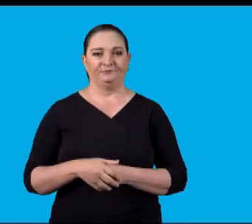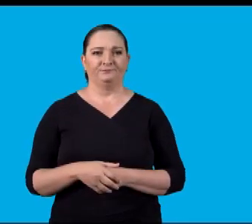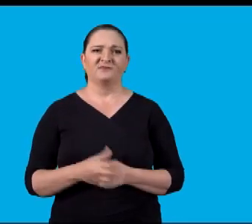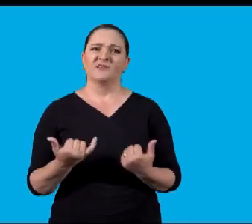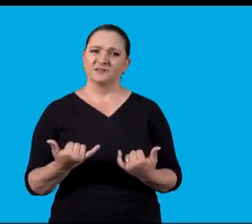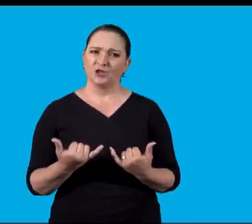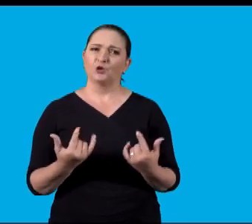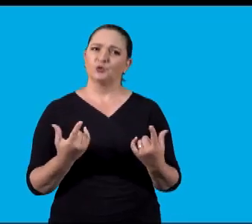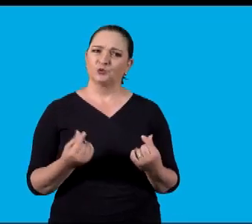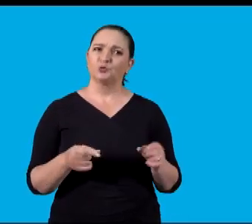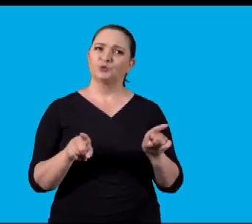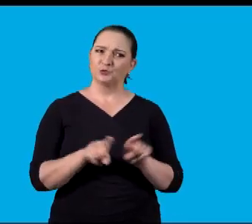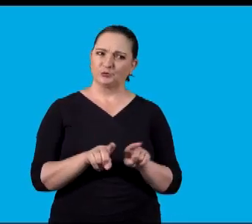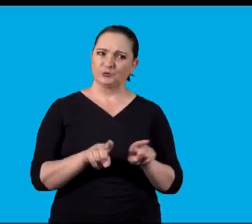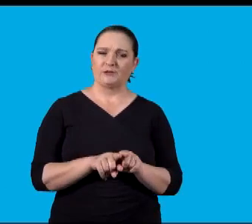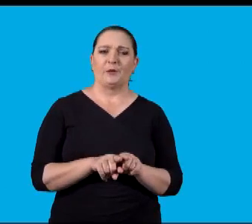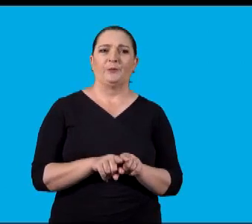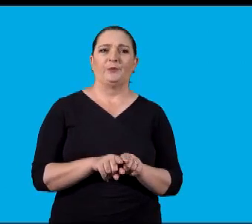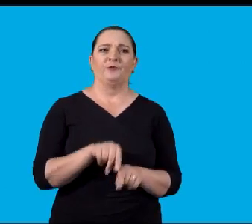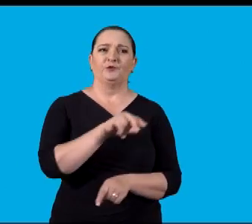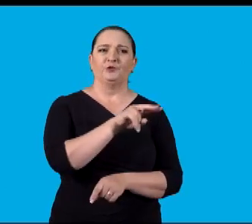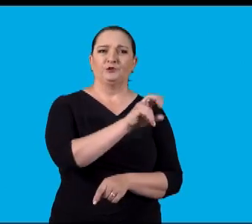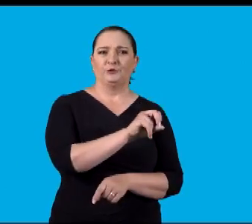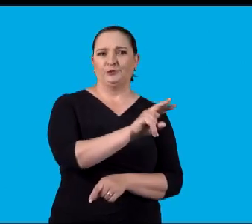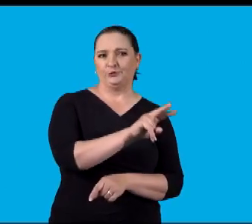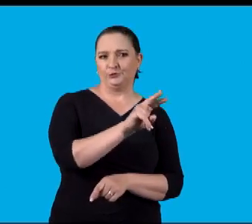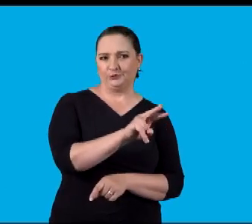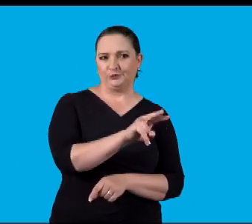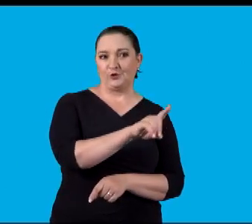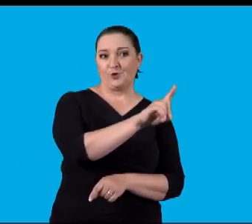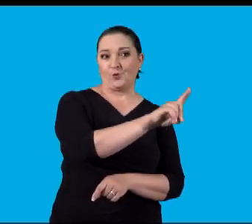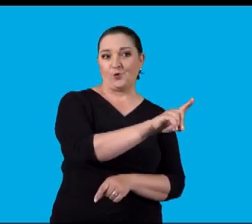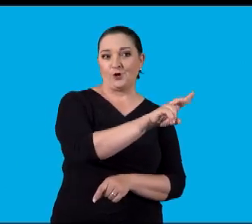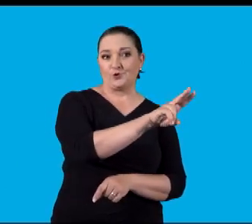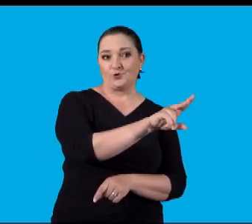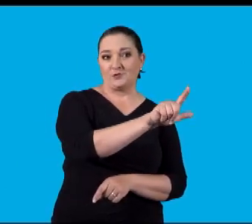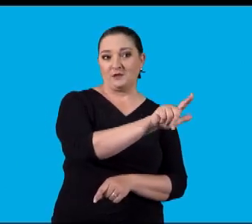423,000. I'm going to do the same in 2022, where I take the